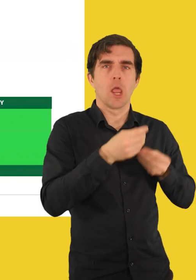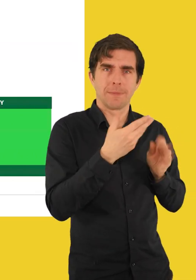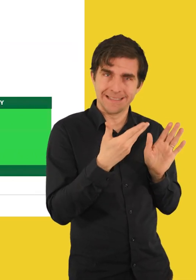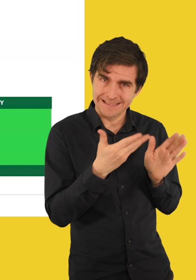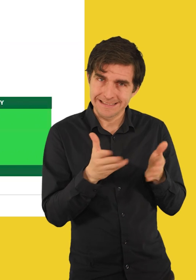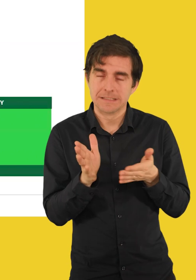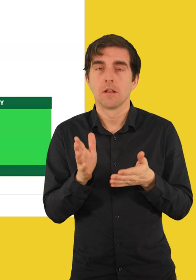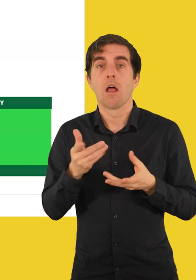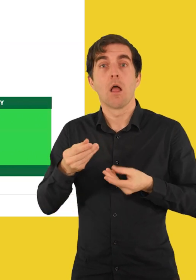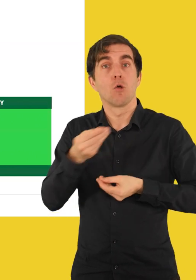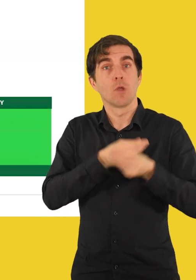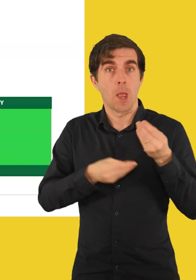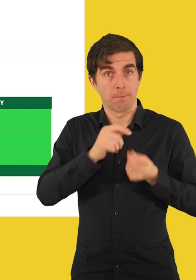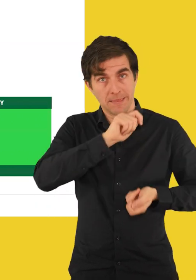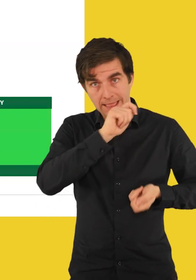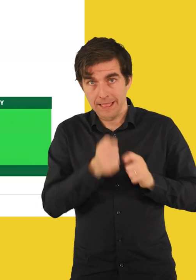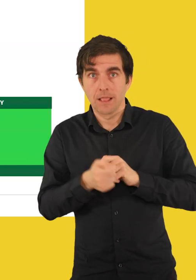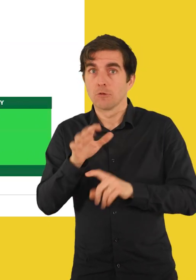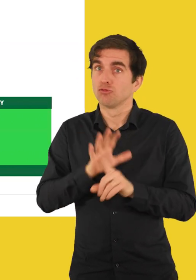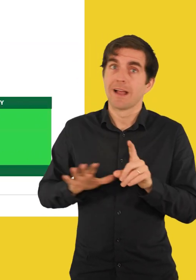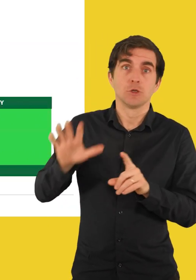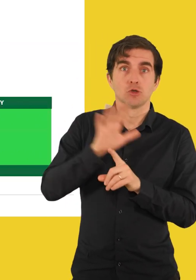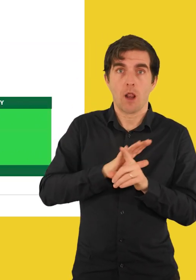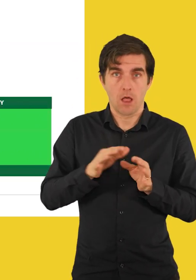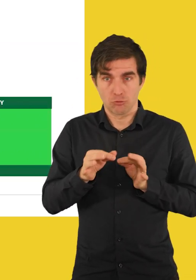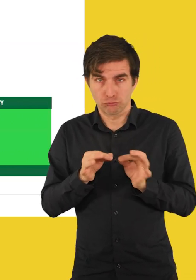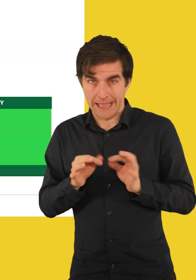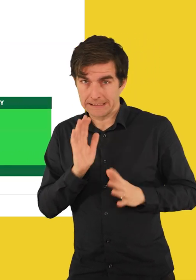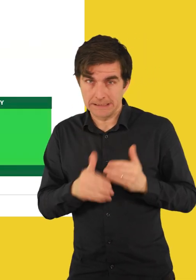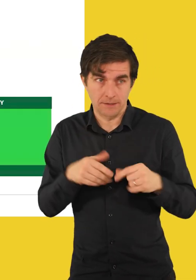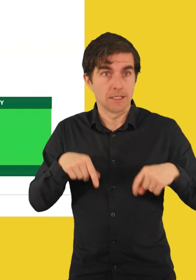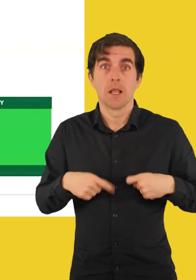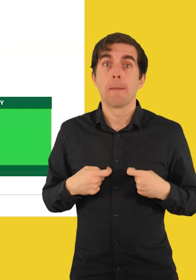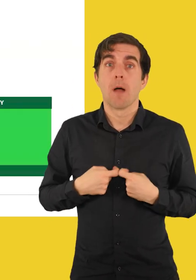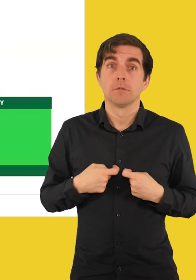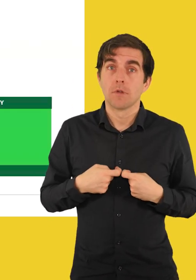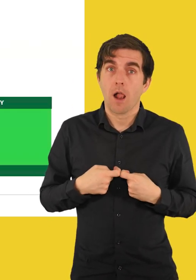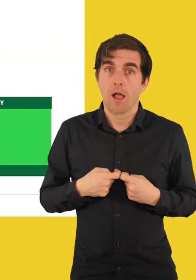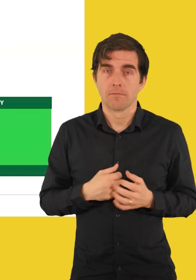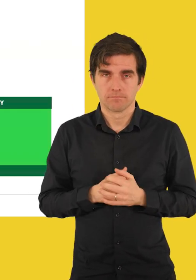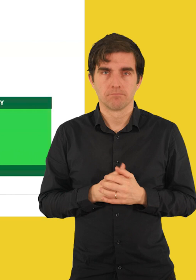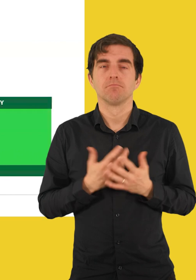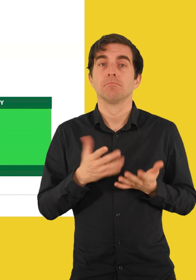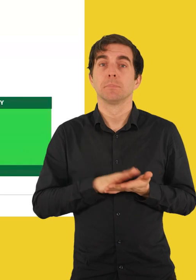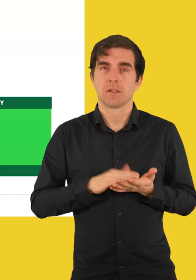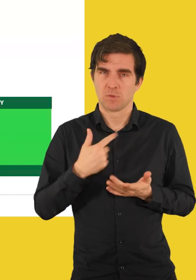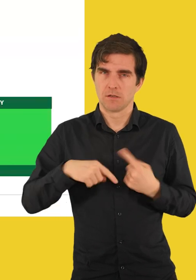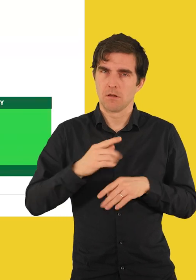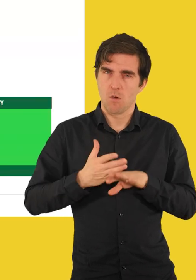economy. So it's the economic transition regional strategy here in Brussels. And